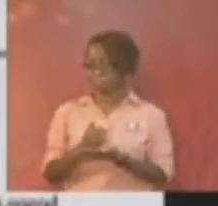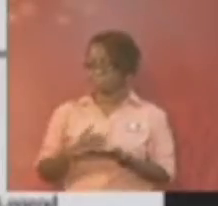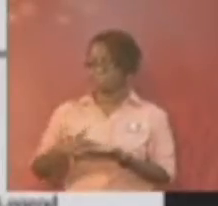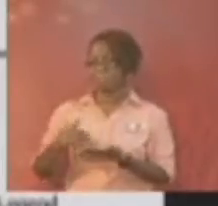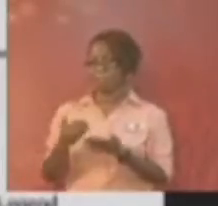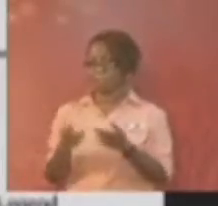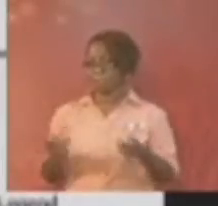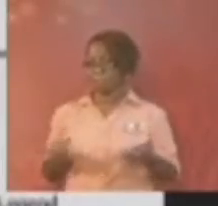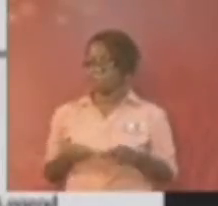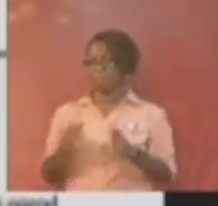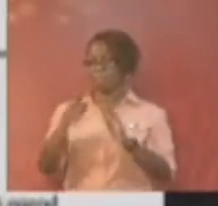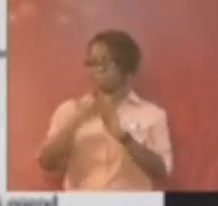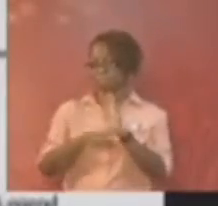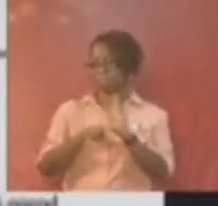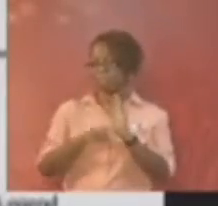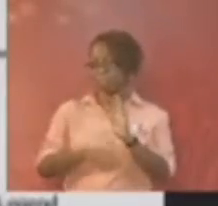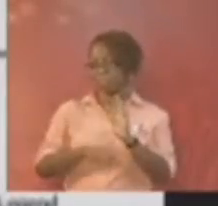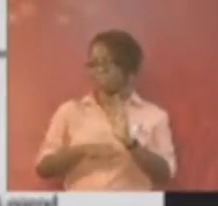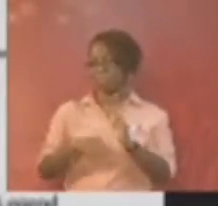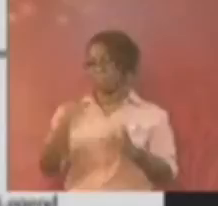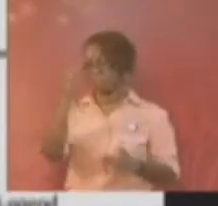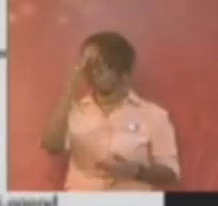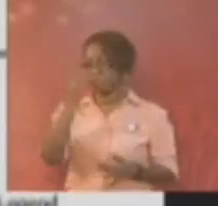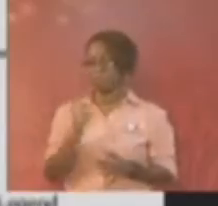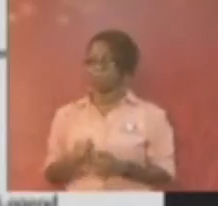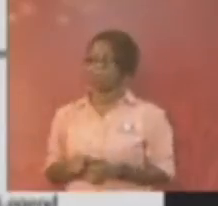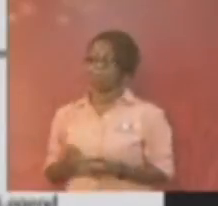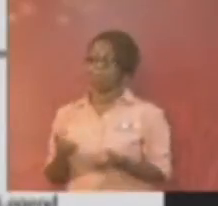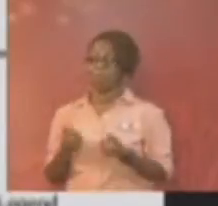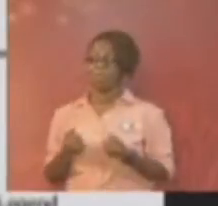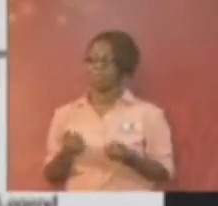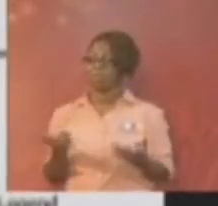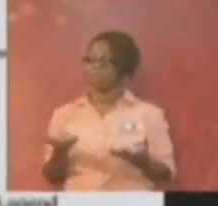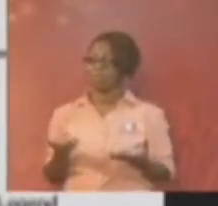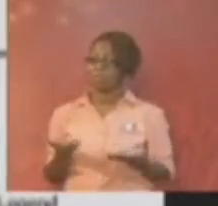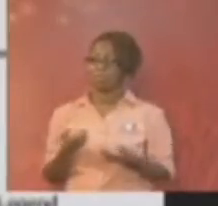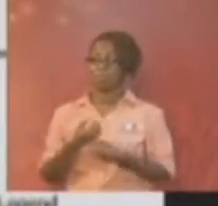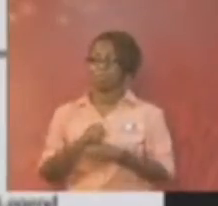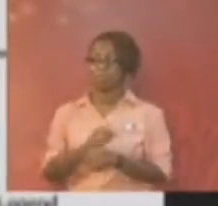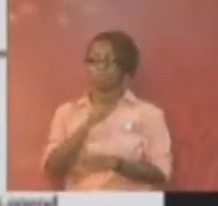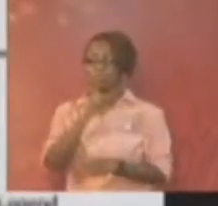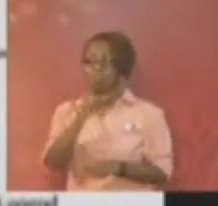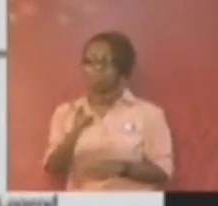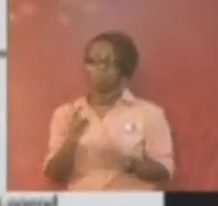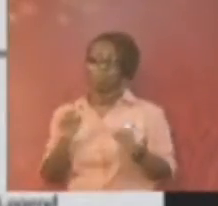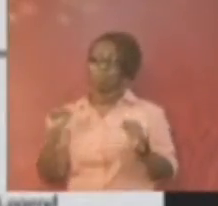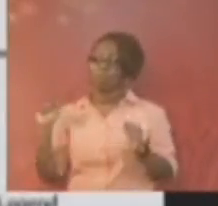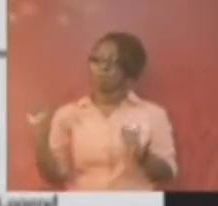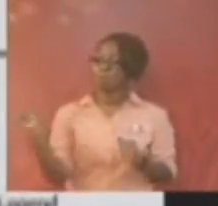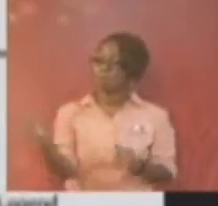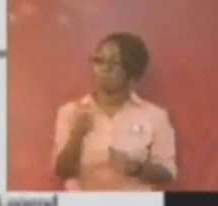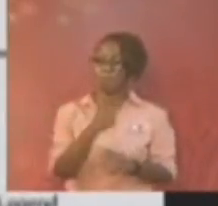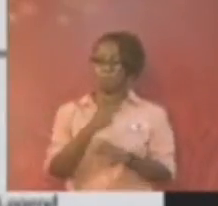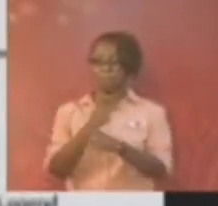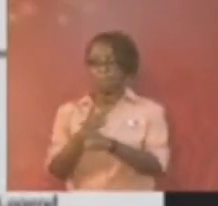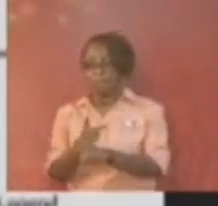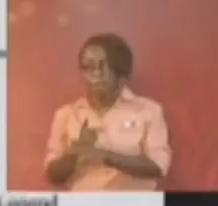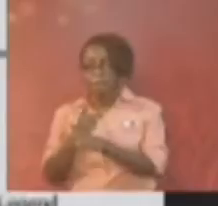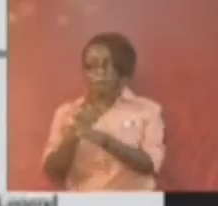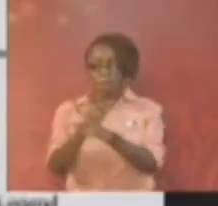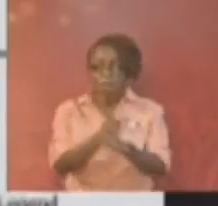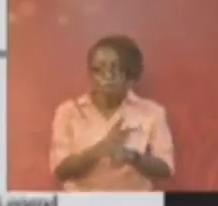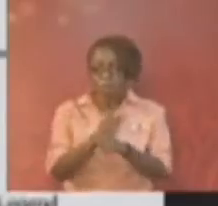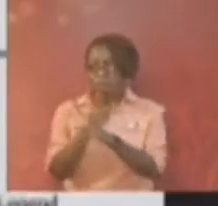And while we note that, we do want to ensure that everyone in every community continues to take the necessary precautions. So we're